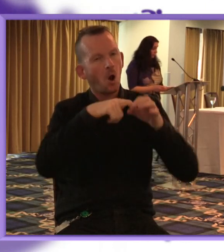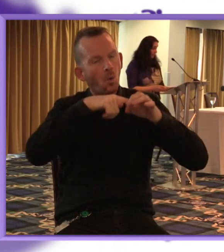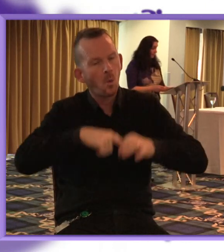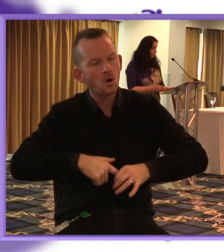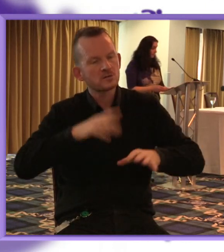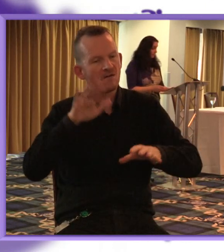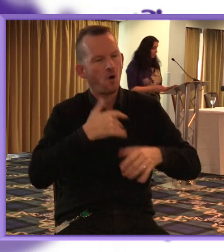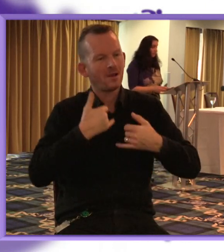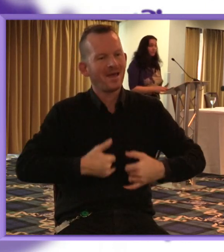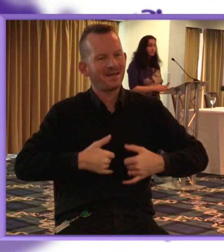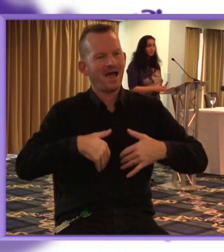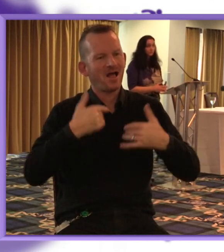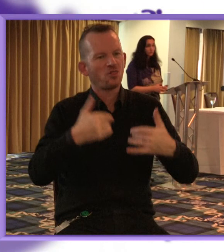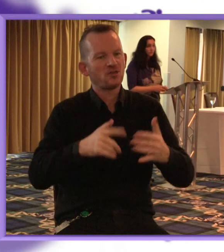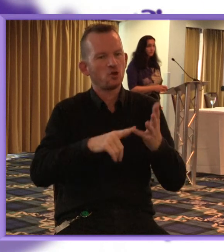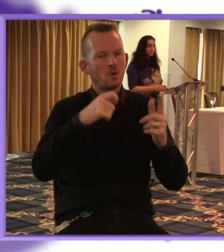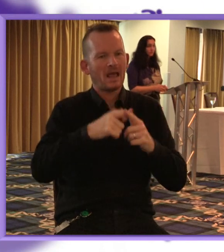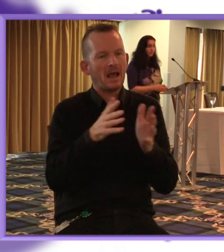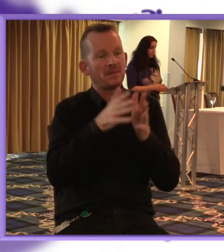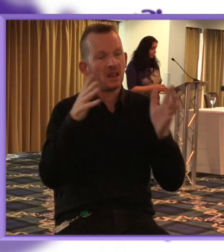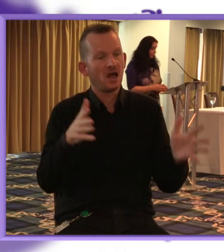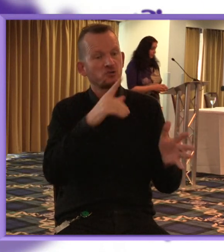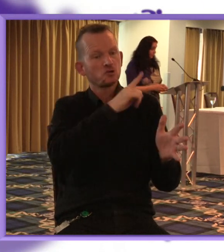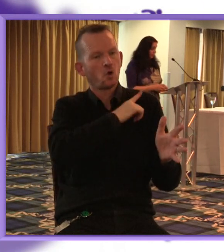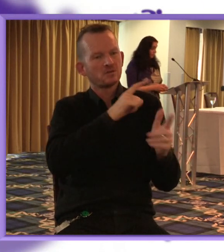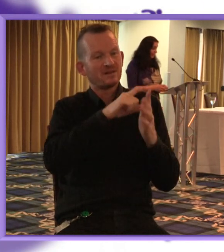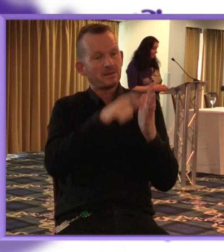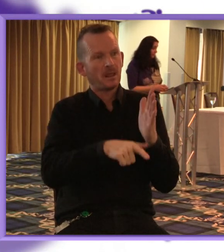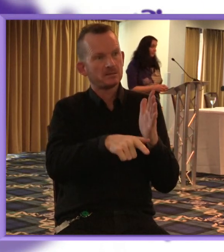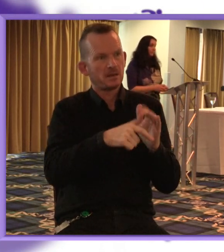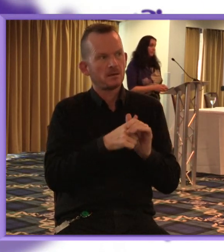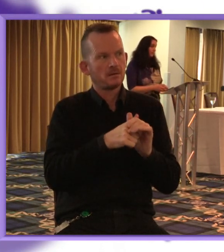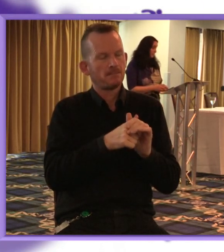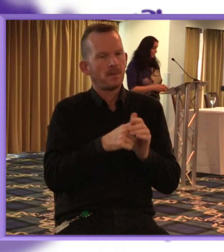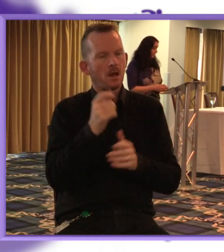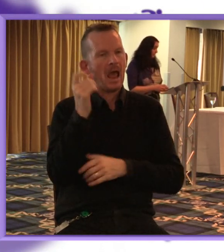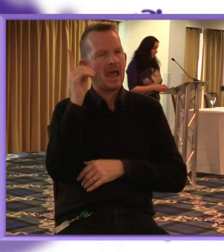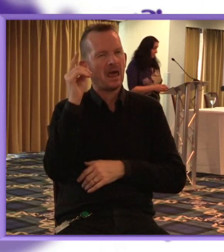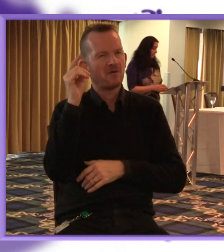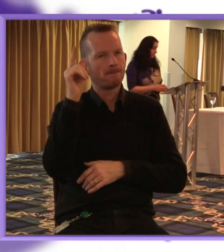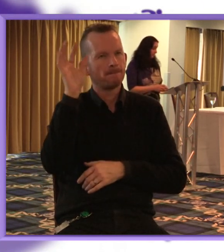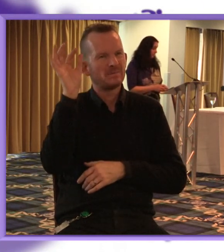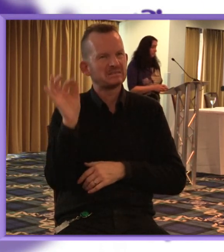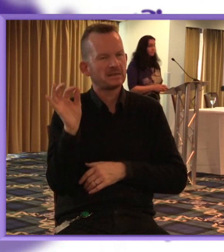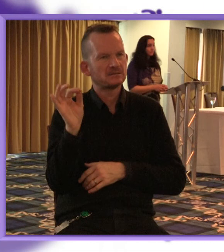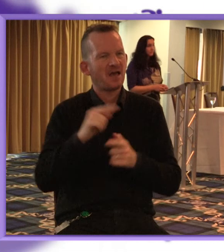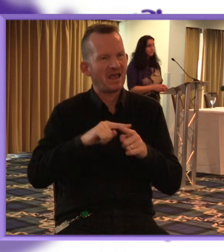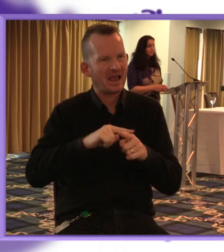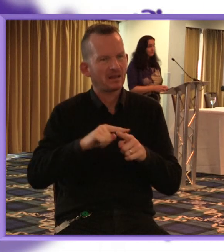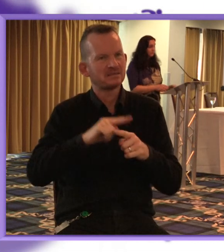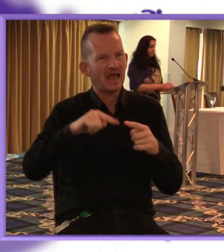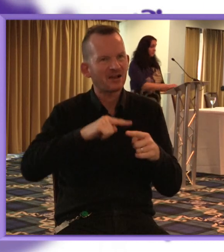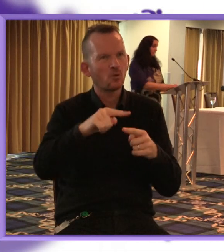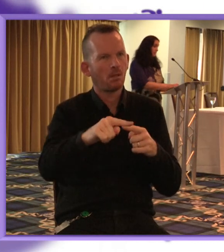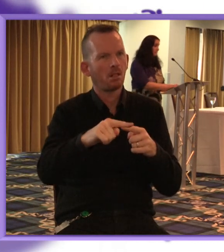health in the UK, and it's the largest single cause of disability, but only 11% of England's annual secondary care health budget is spent on mental